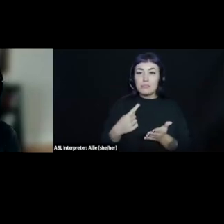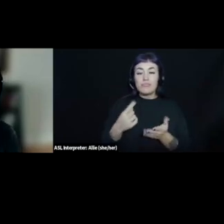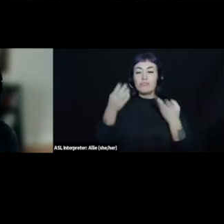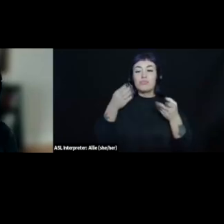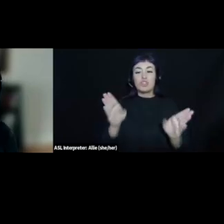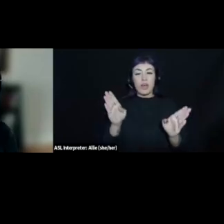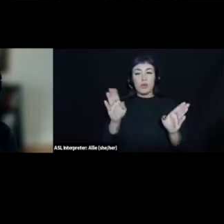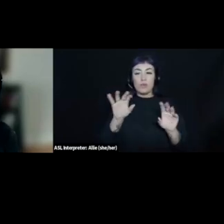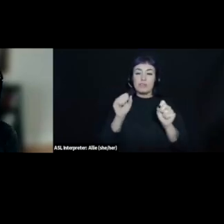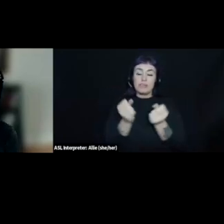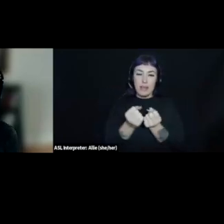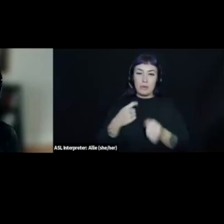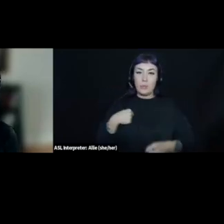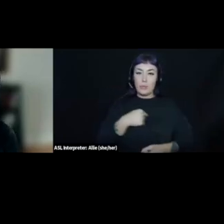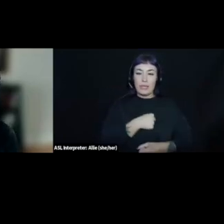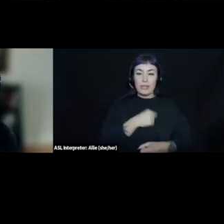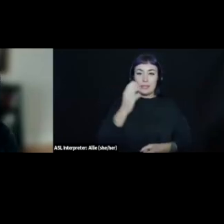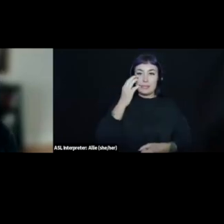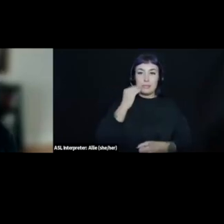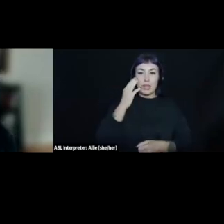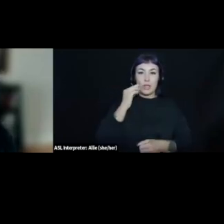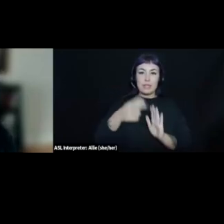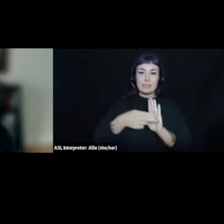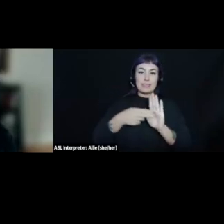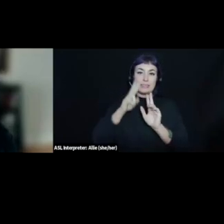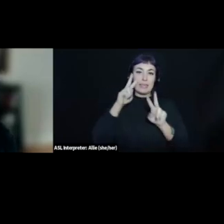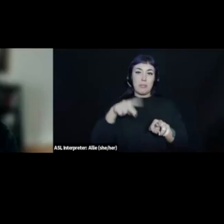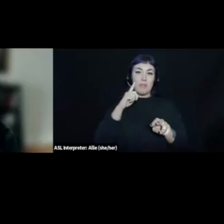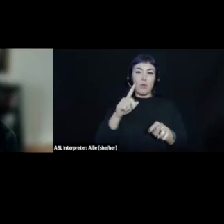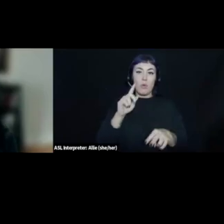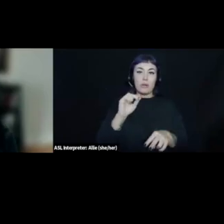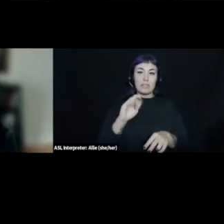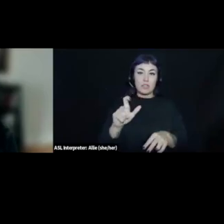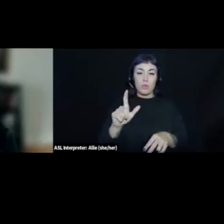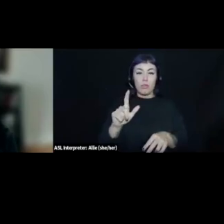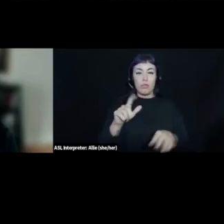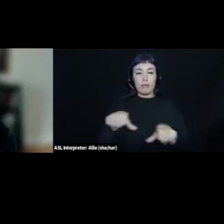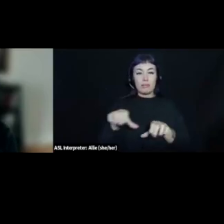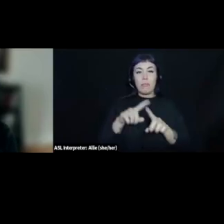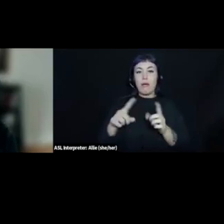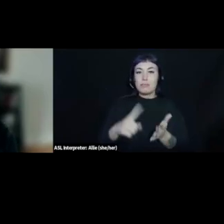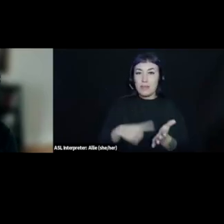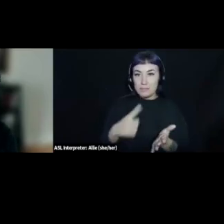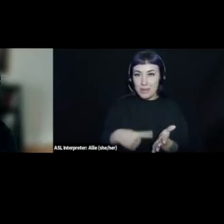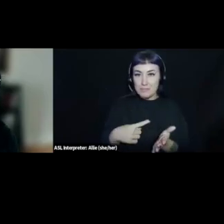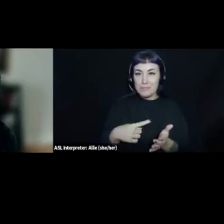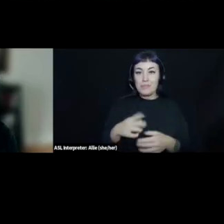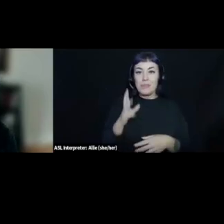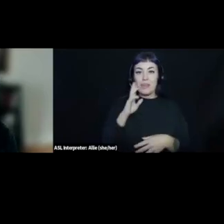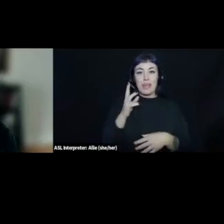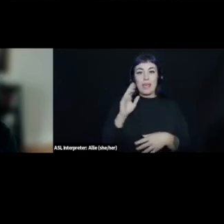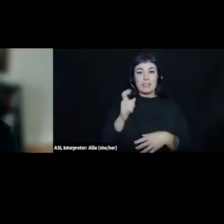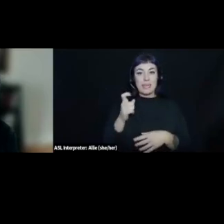general society, we experience stigma for sexual activity, but sometimes I do find that in sex